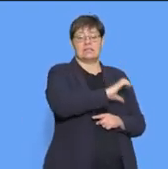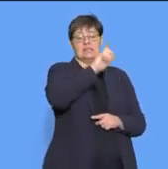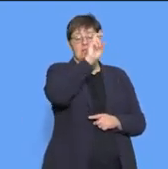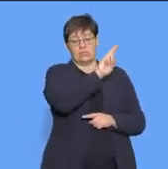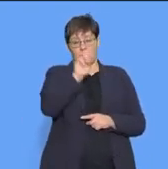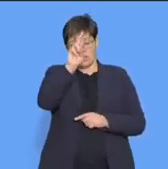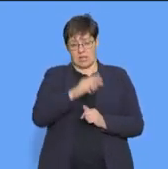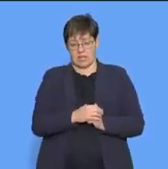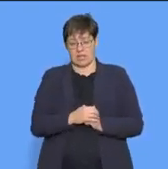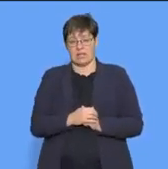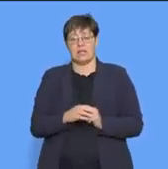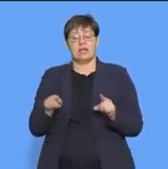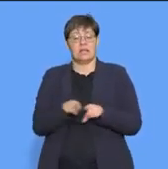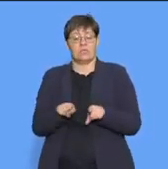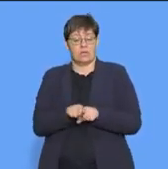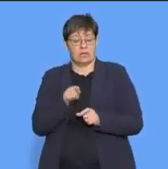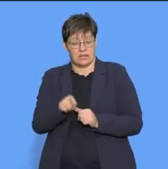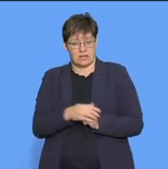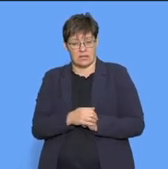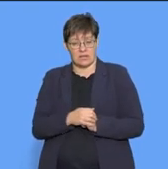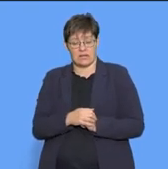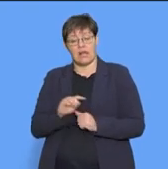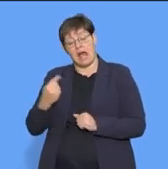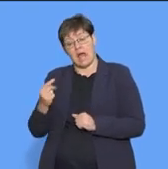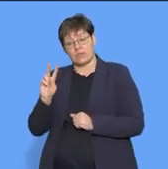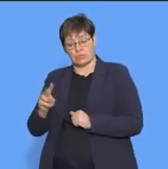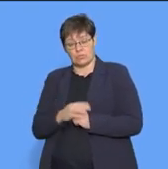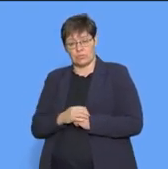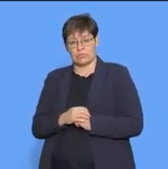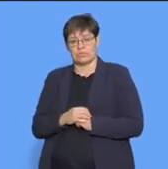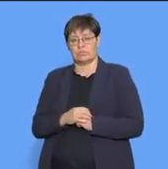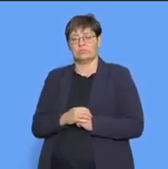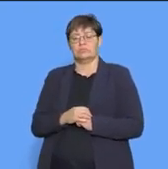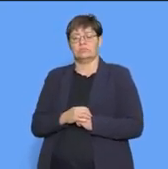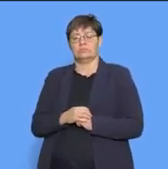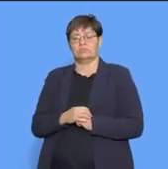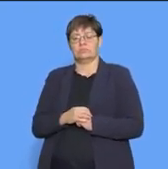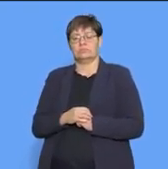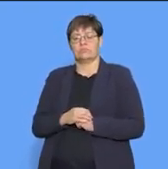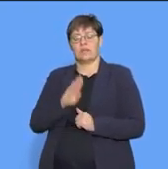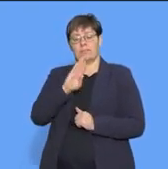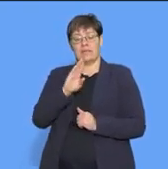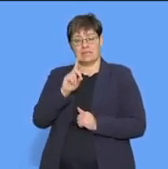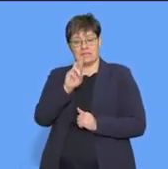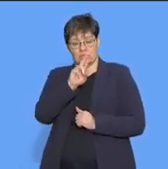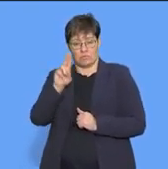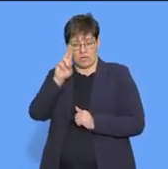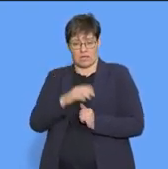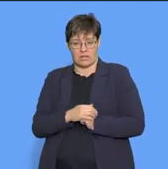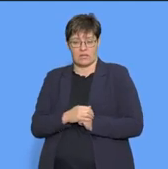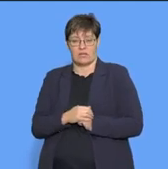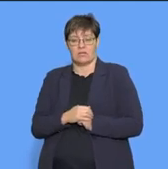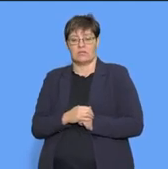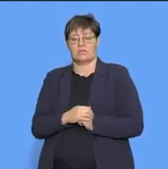So CD squared will equal to, and now we're going to use the other 2 sides of this triangle, which is BD squared